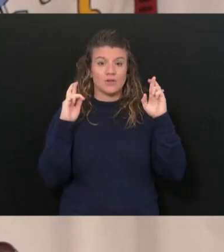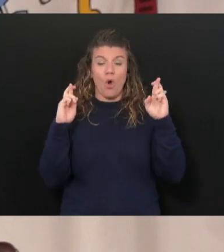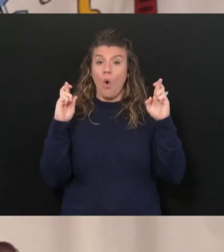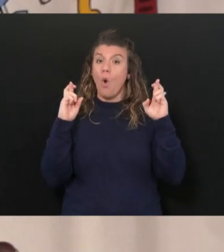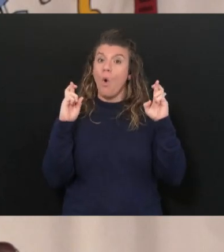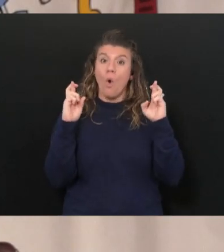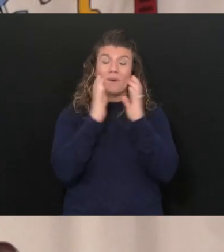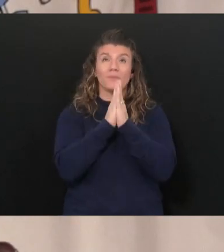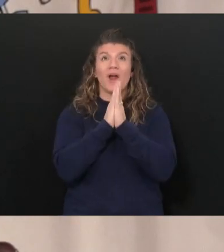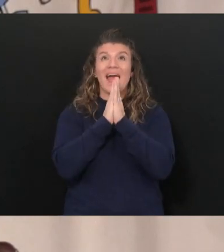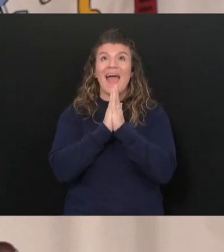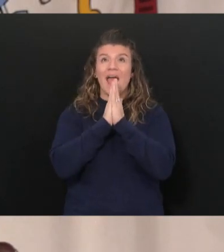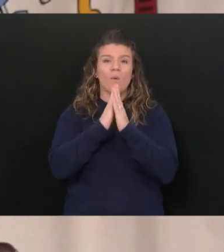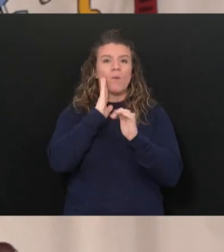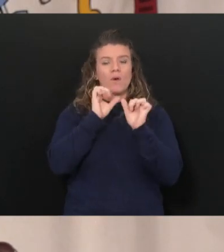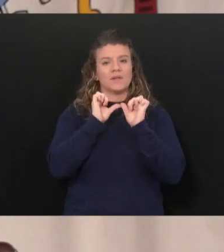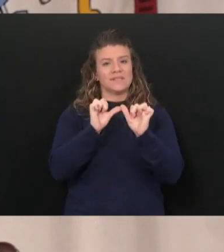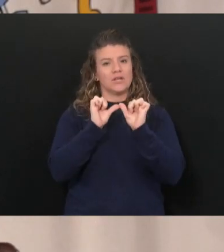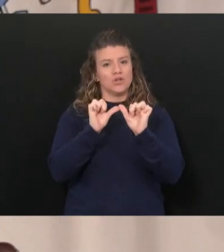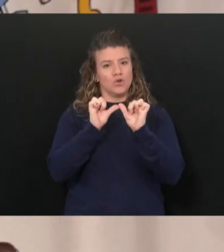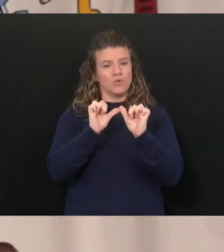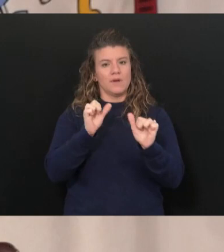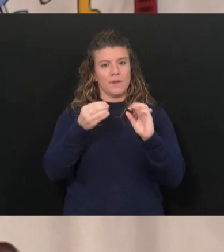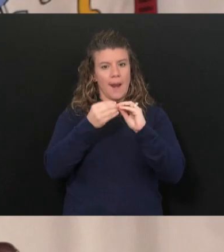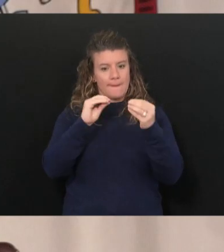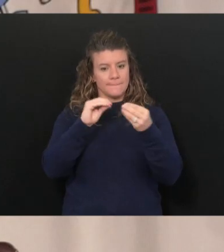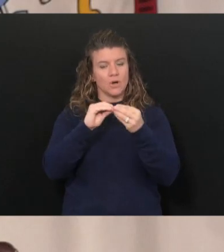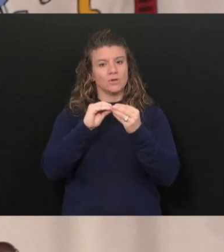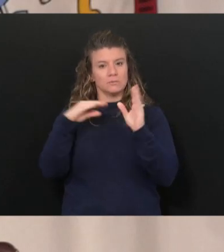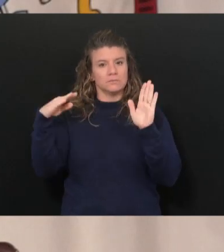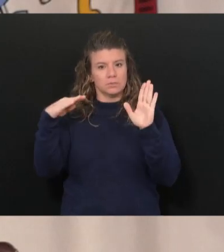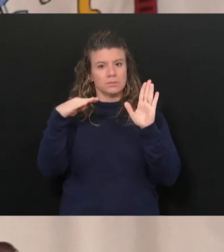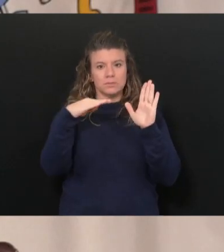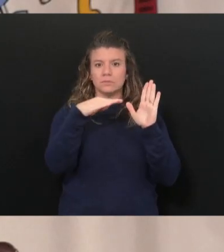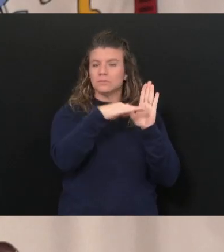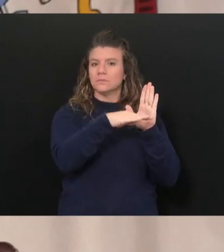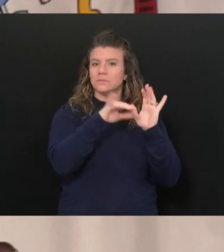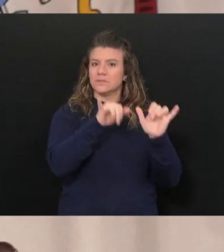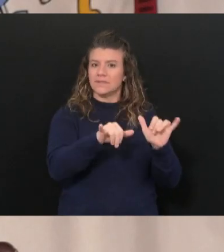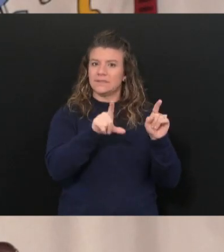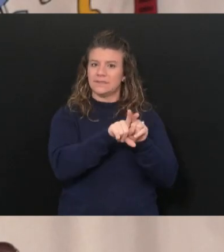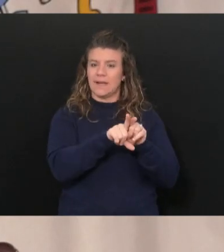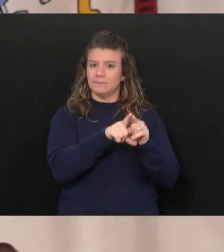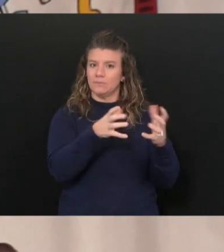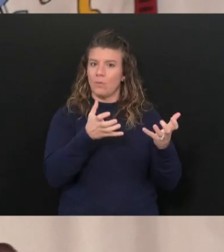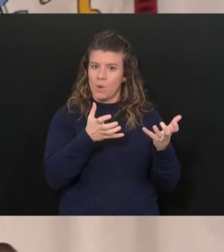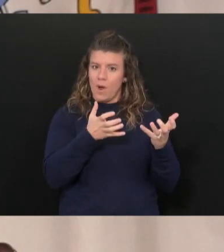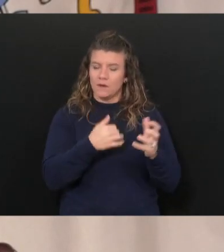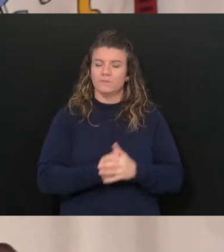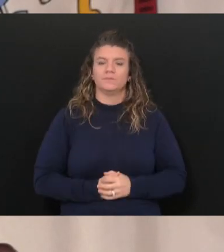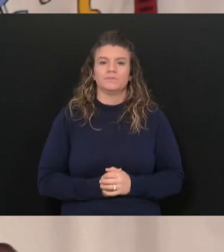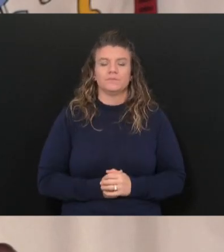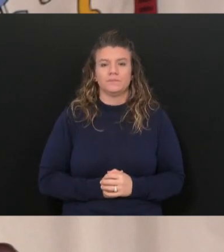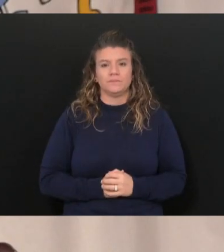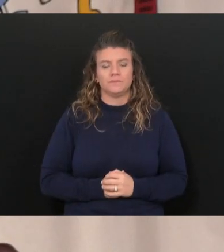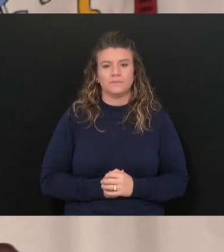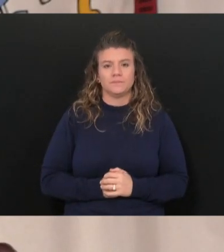pray that we're going to continue to trend toward the way we're already trending. Now,